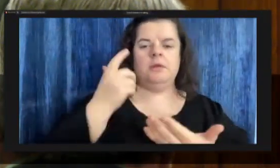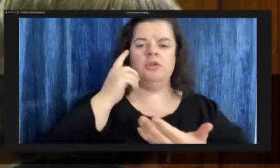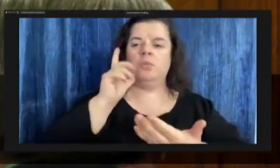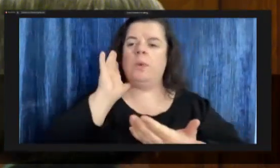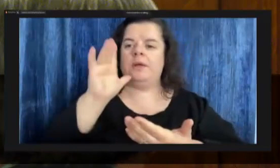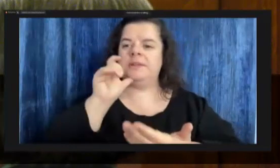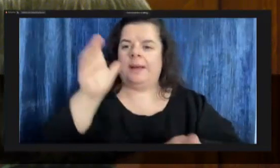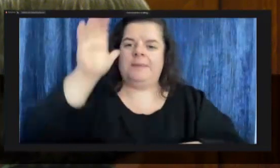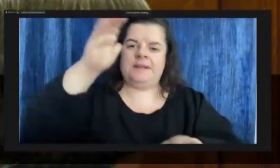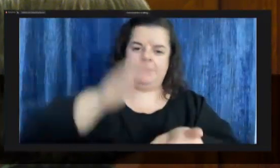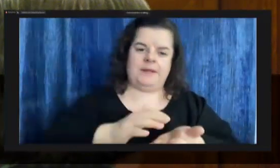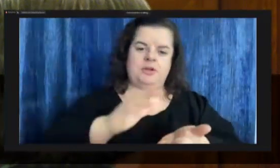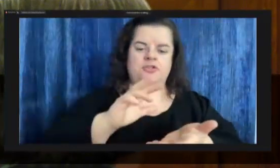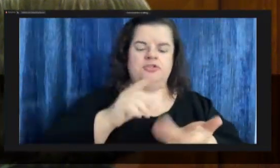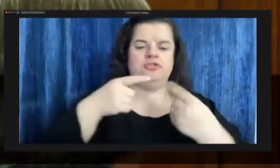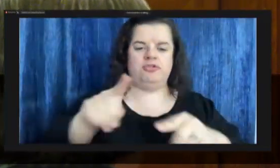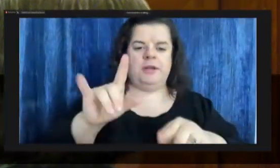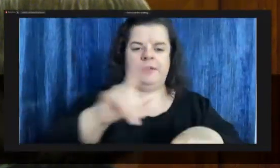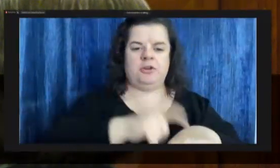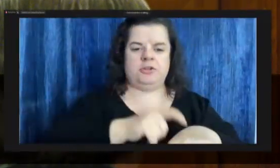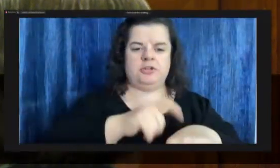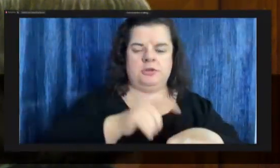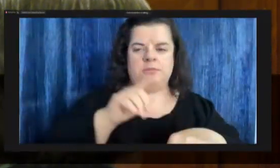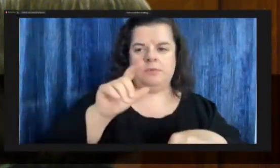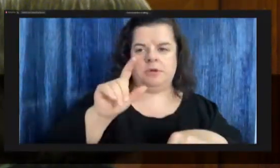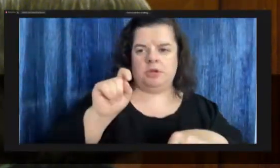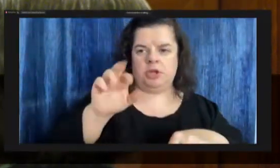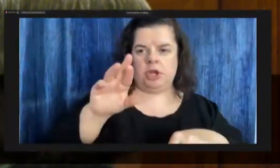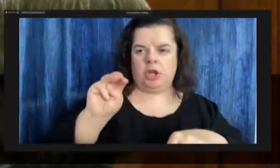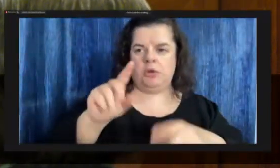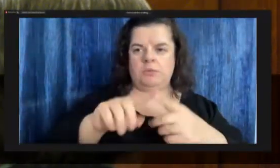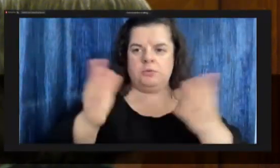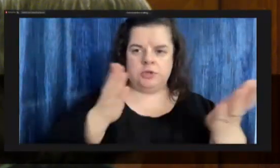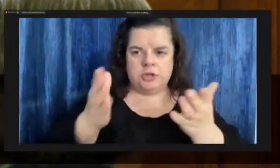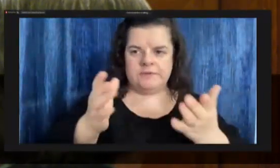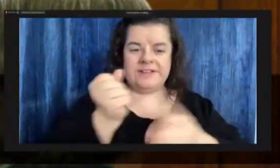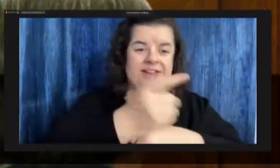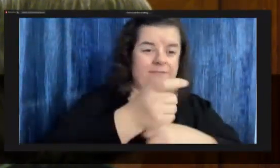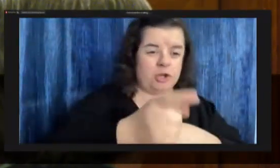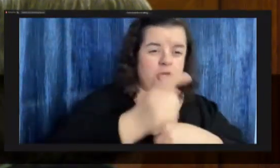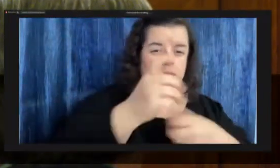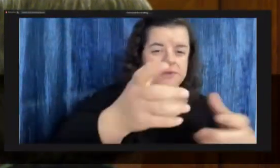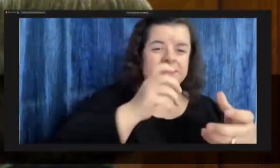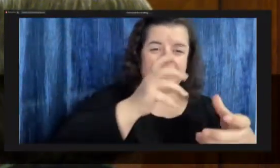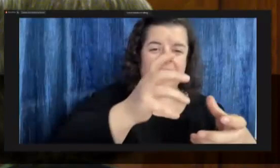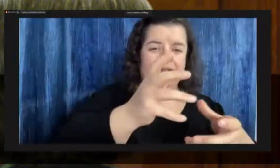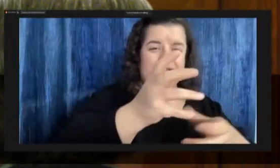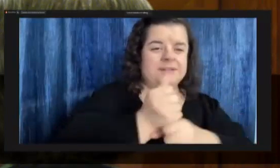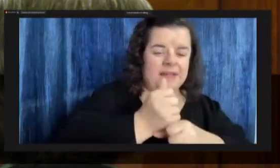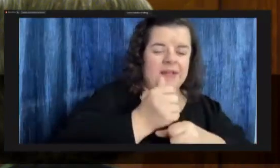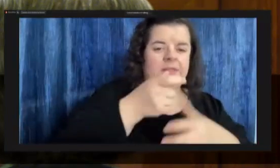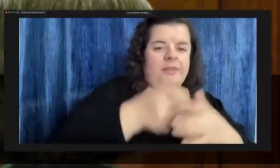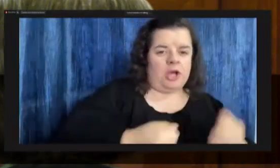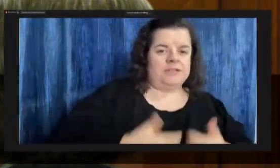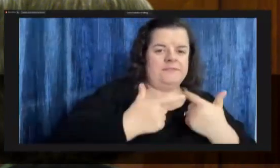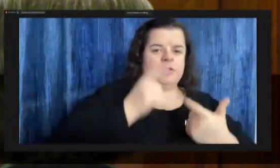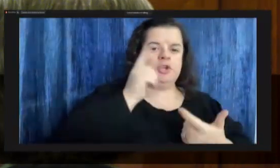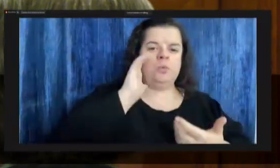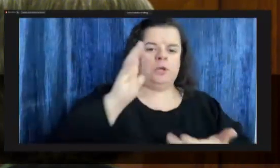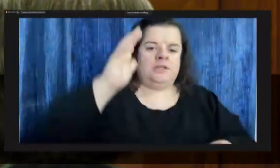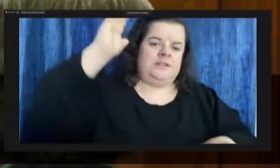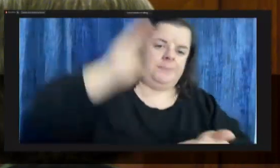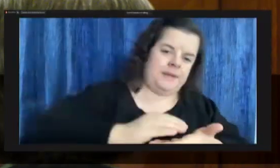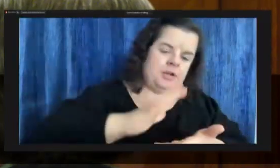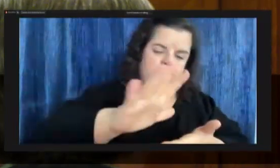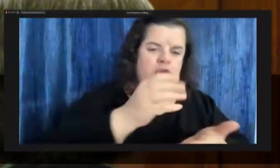diminished during their term of office. And so every year you didn't take the cost of living adjustment, you were diminishing your salaries during the term of office. And